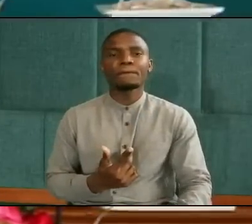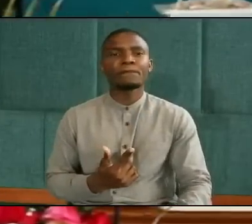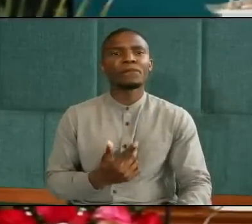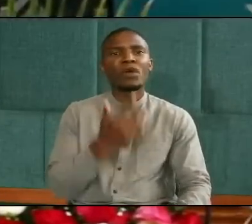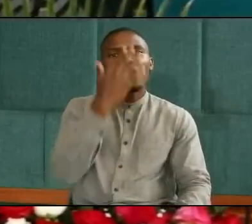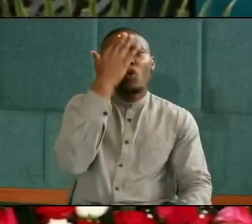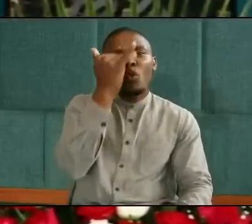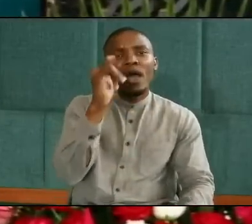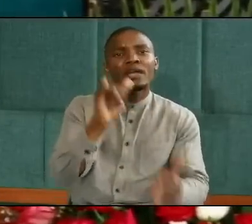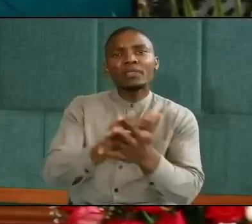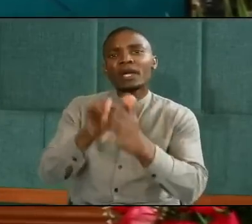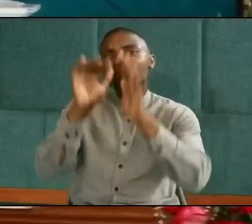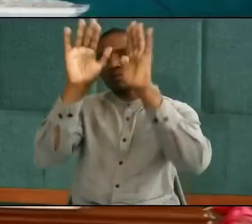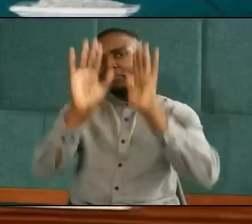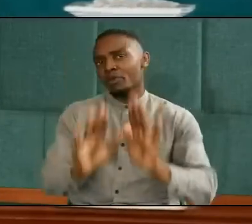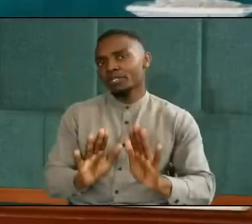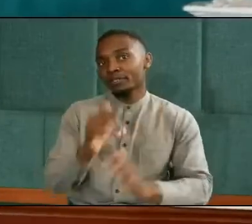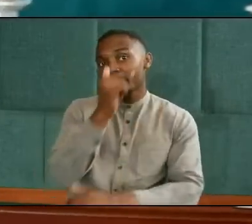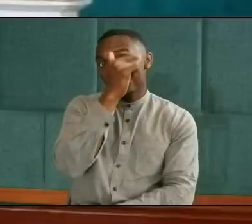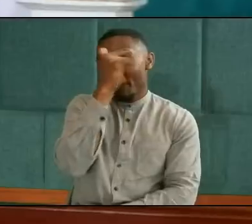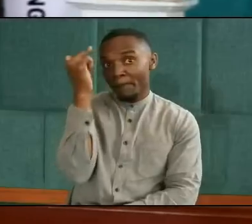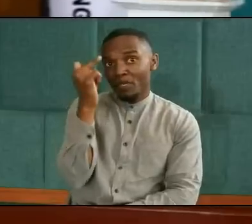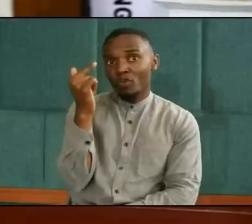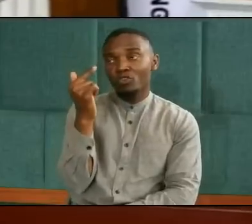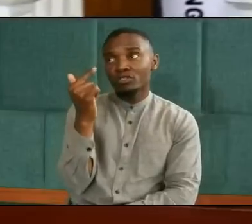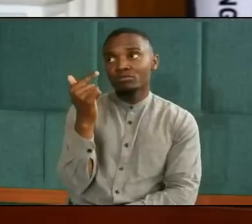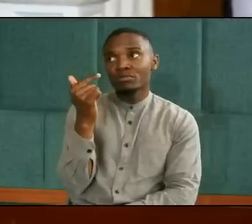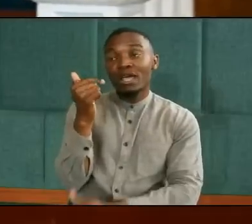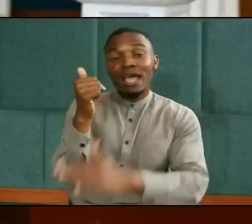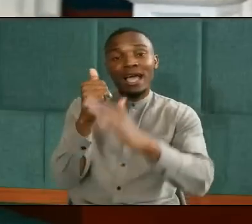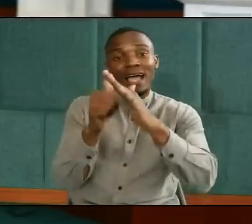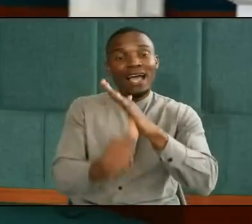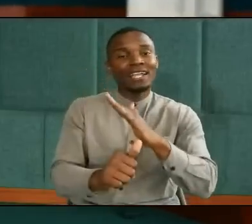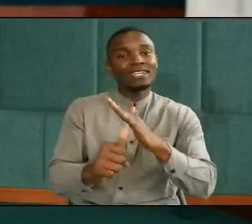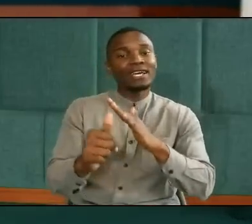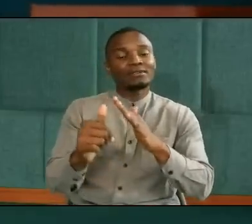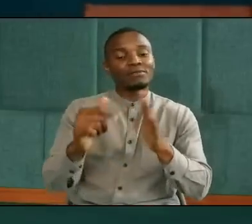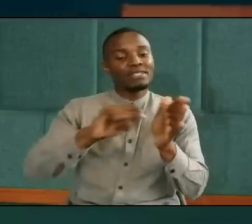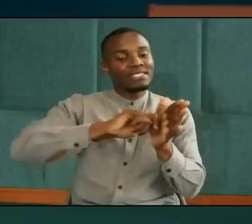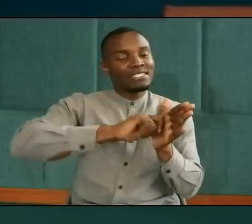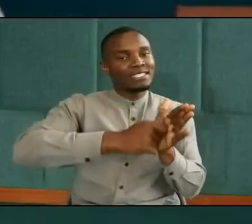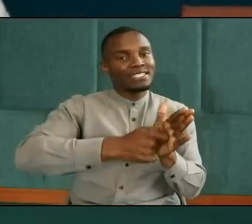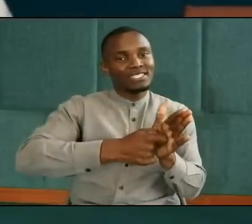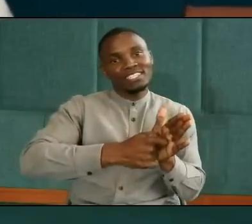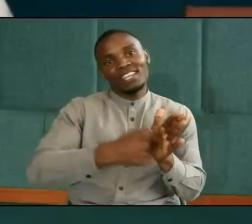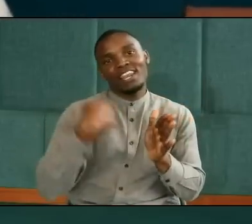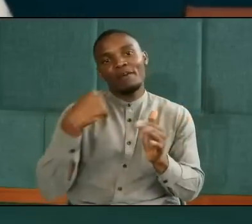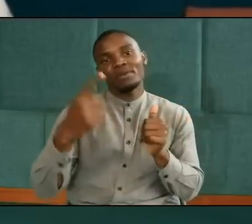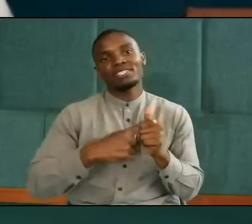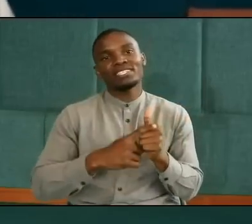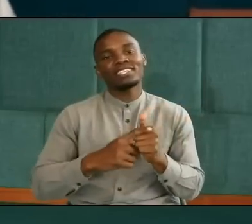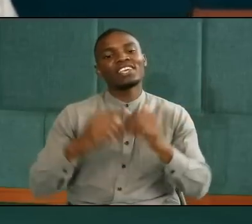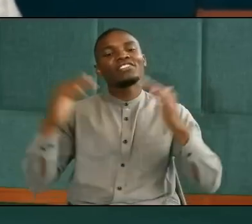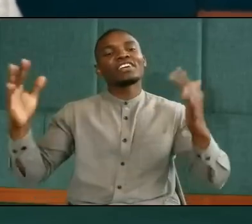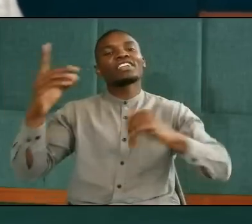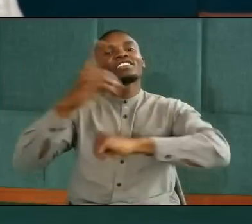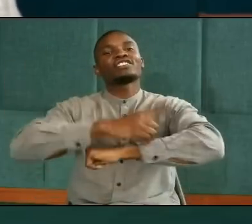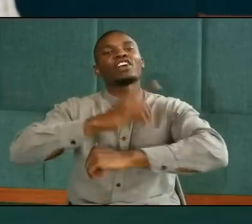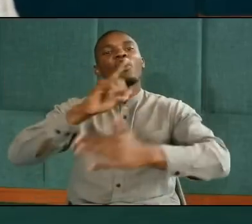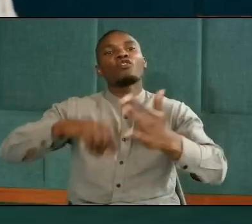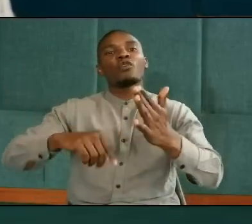Why is that important? Because it is under this sixth seal that the great day of the